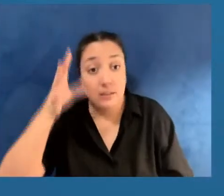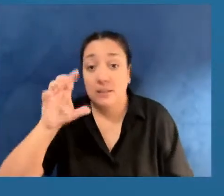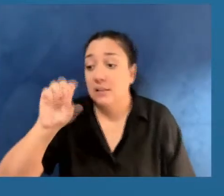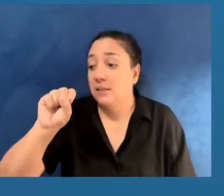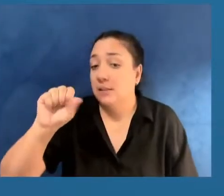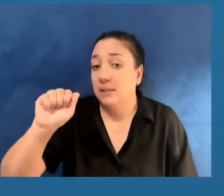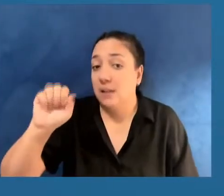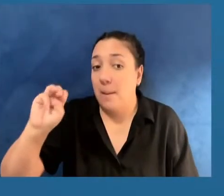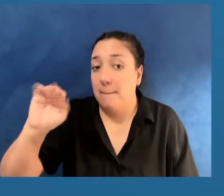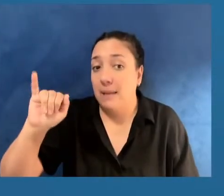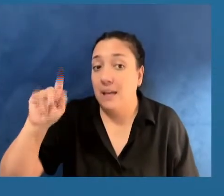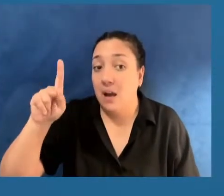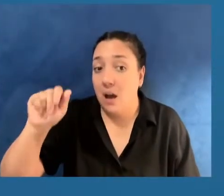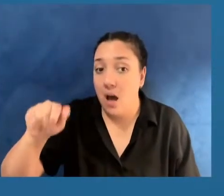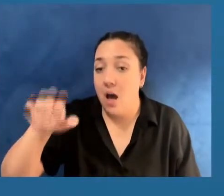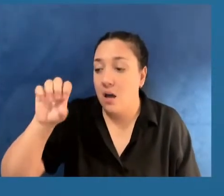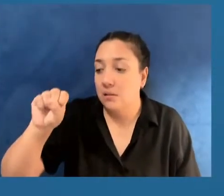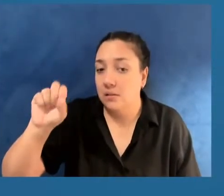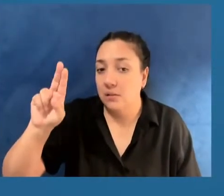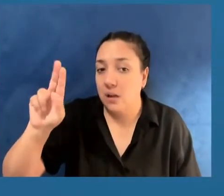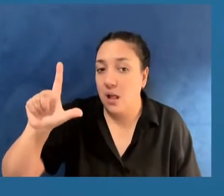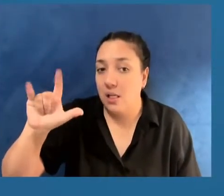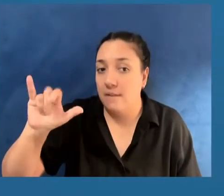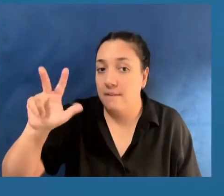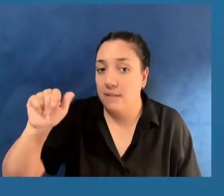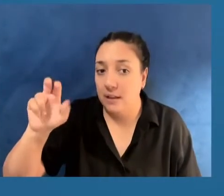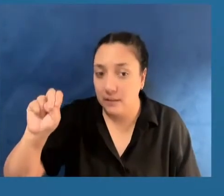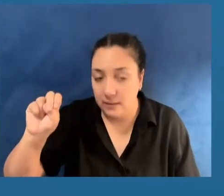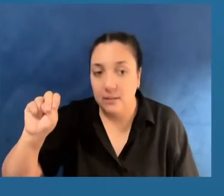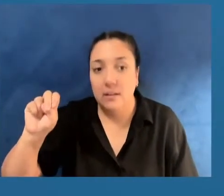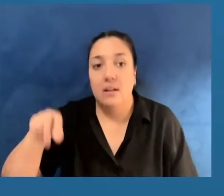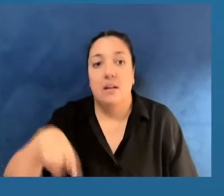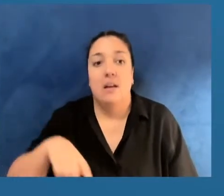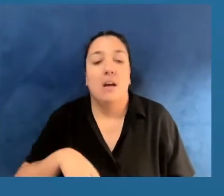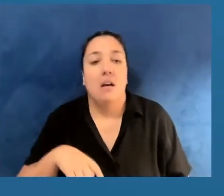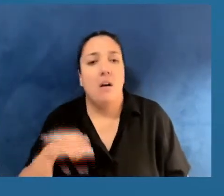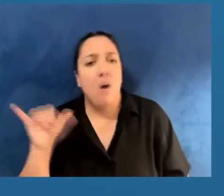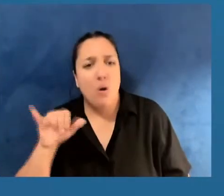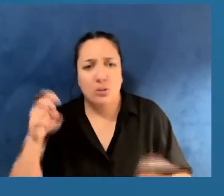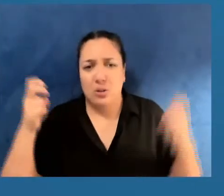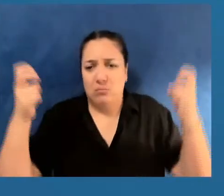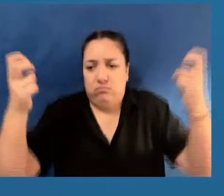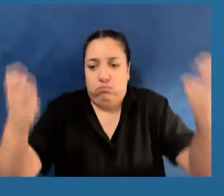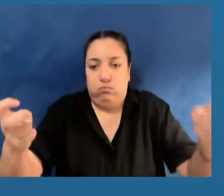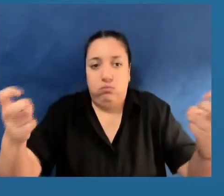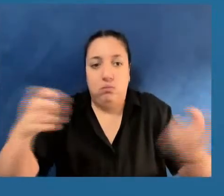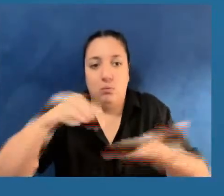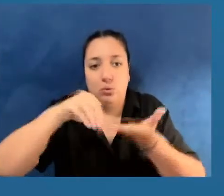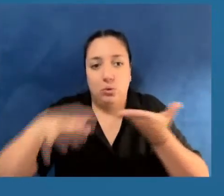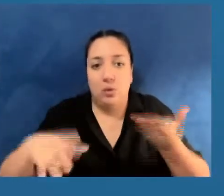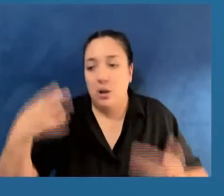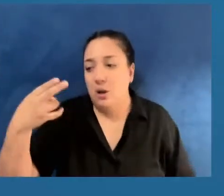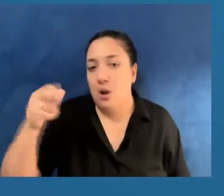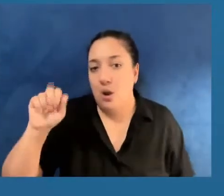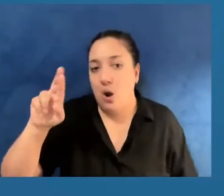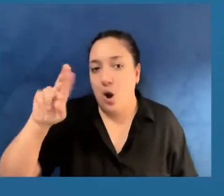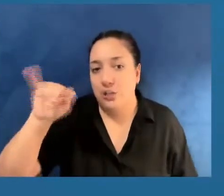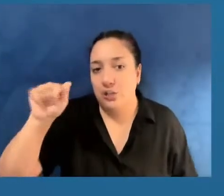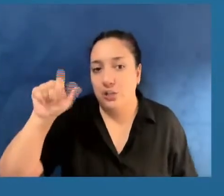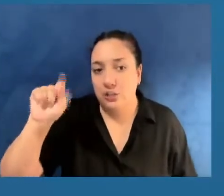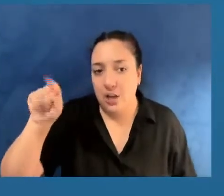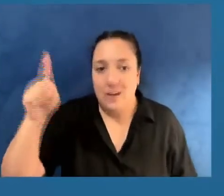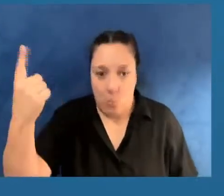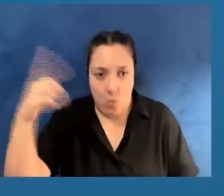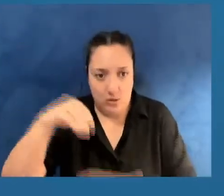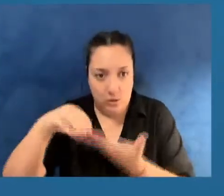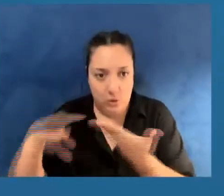and the reason we're here for the two young people on the end, Harjat and Leo. Harjat happens to be our ad